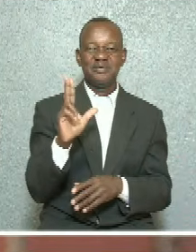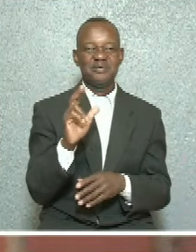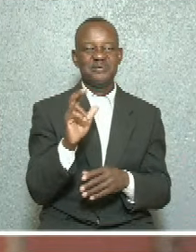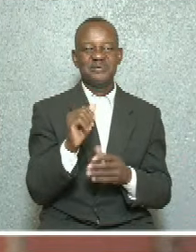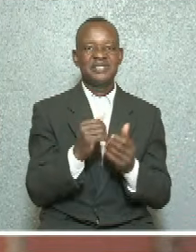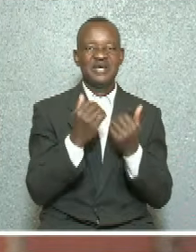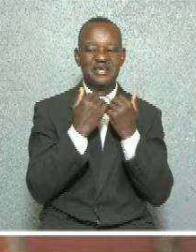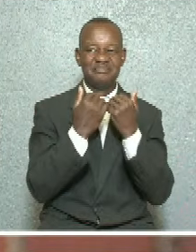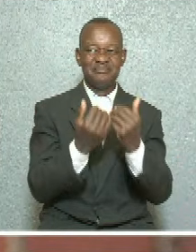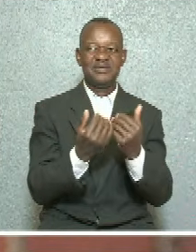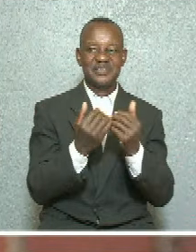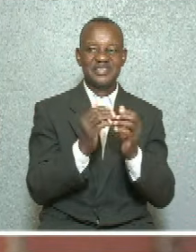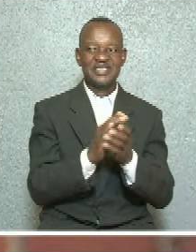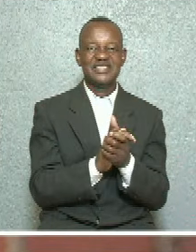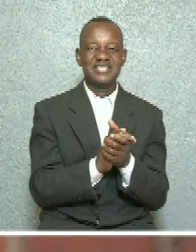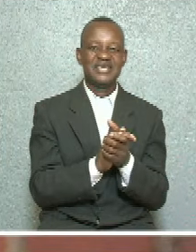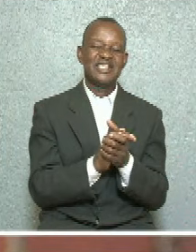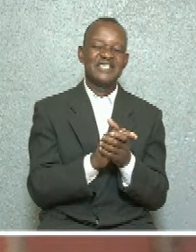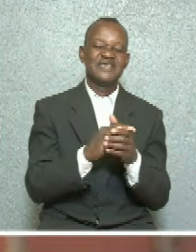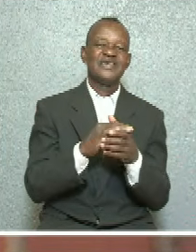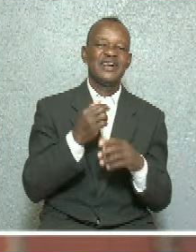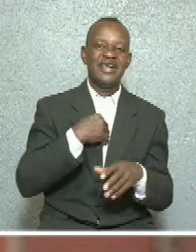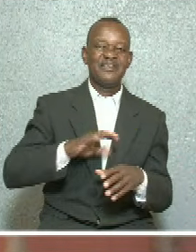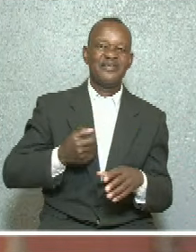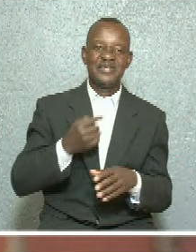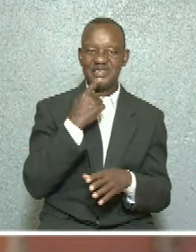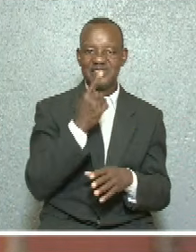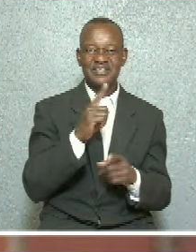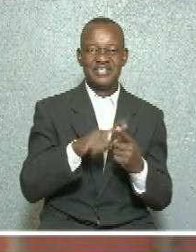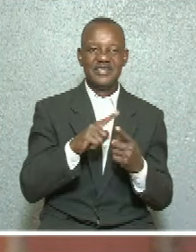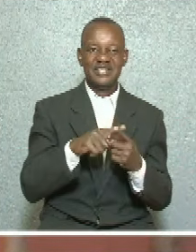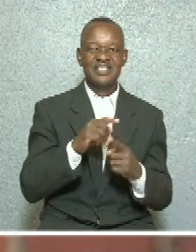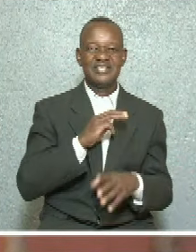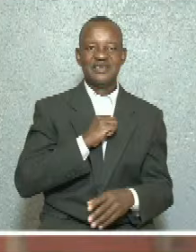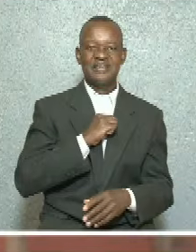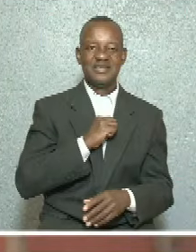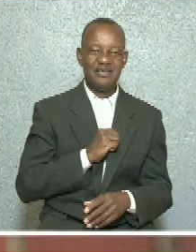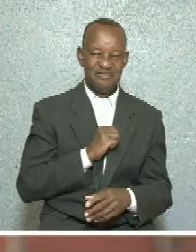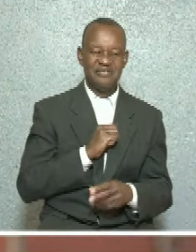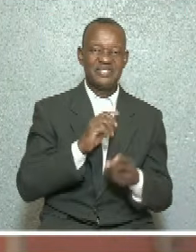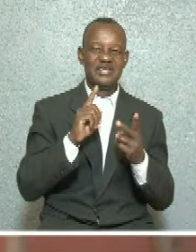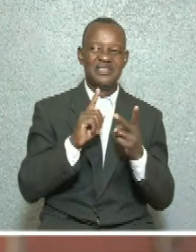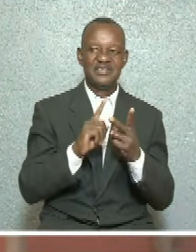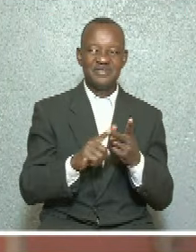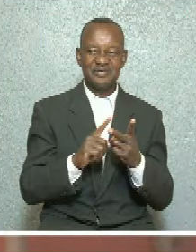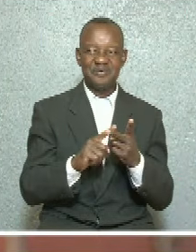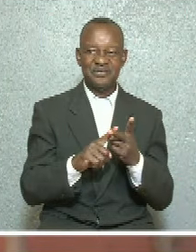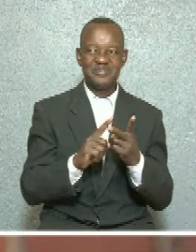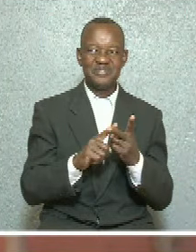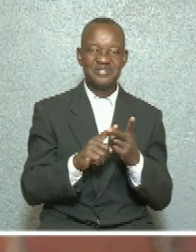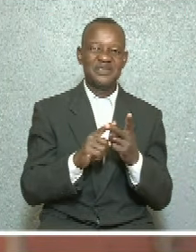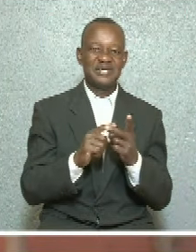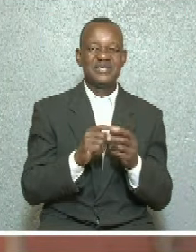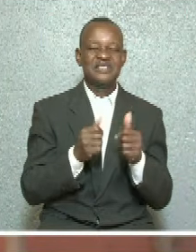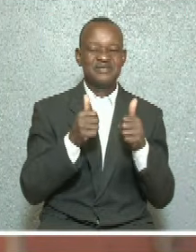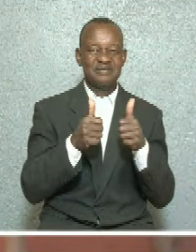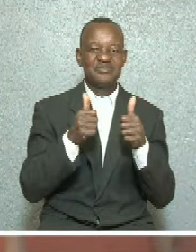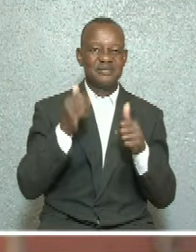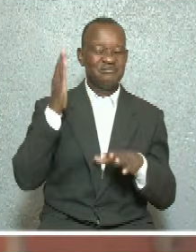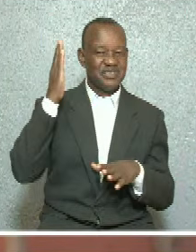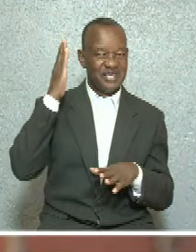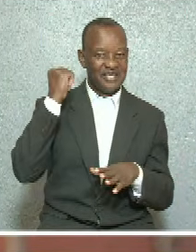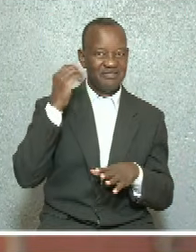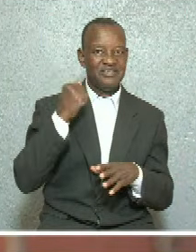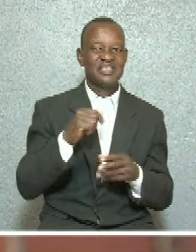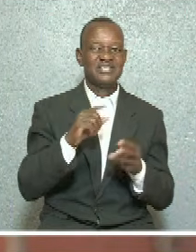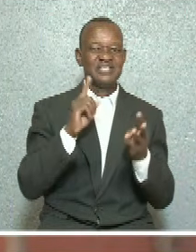say: 1, confidence; 2, a teachable spirit; and 3, respect for others, are some of the stepping